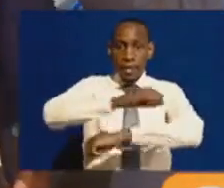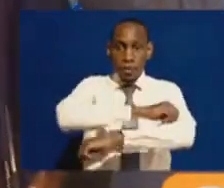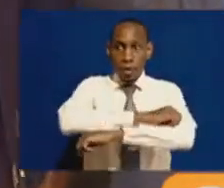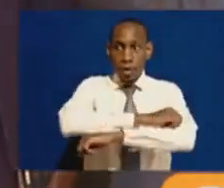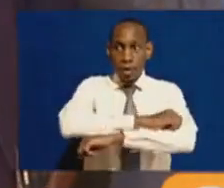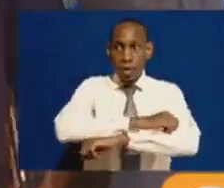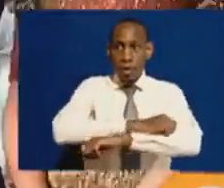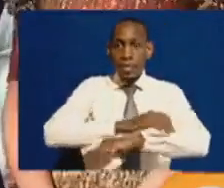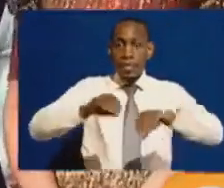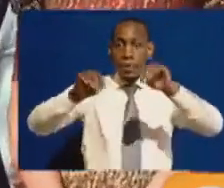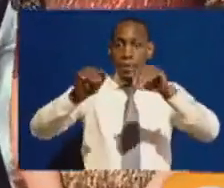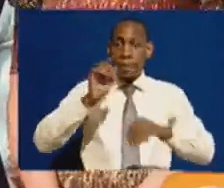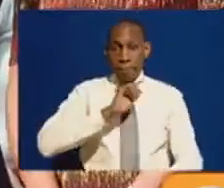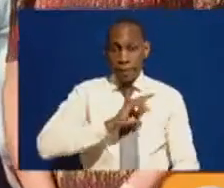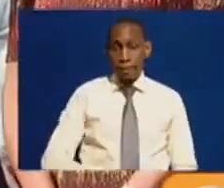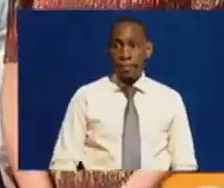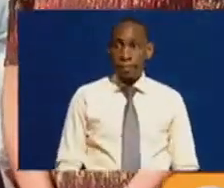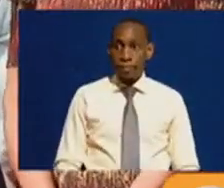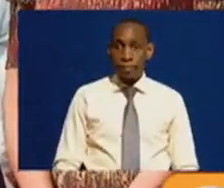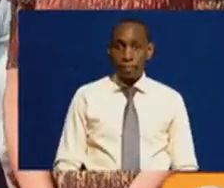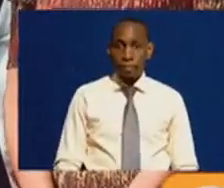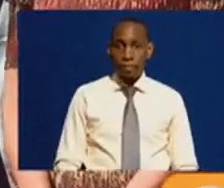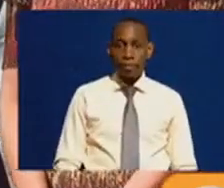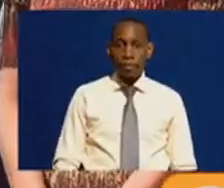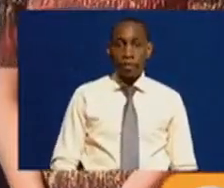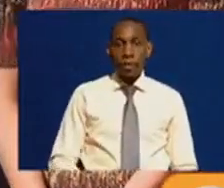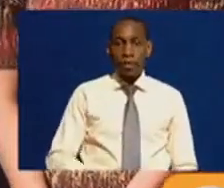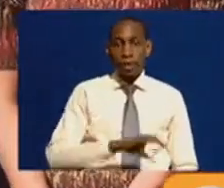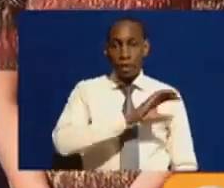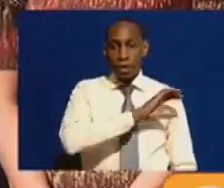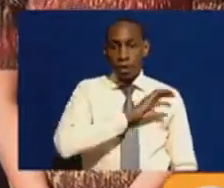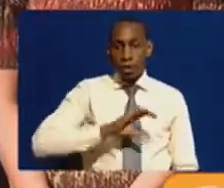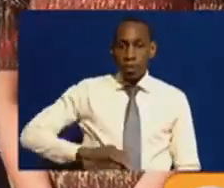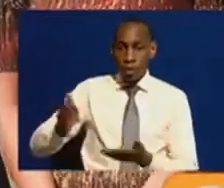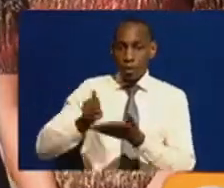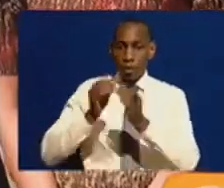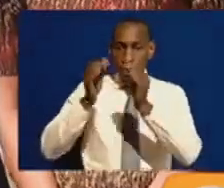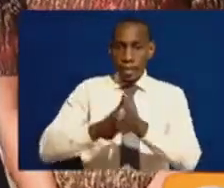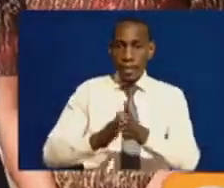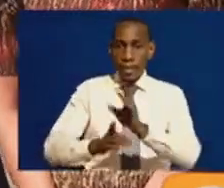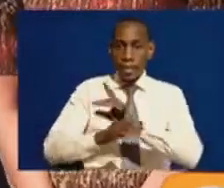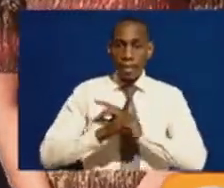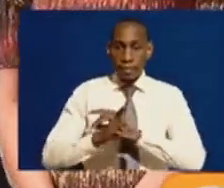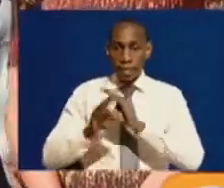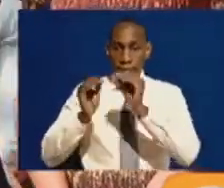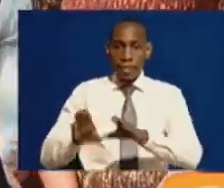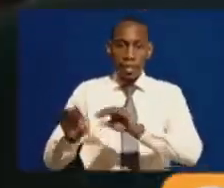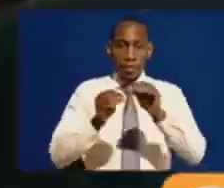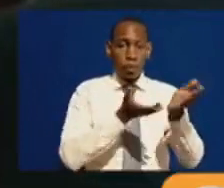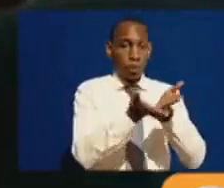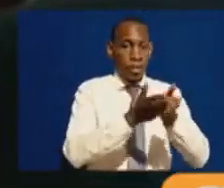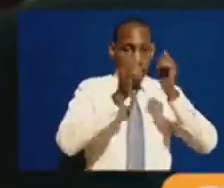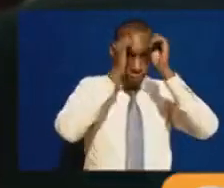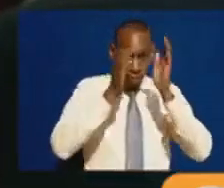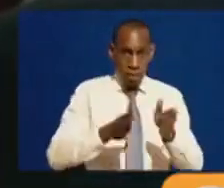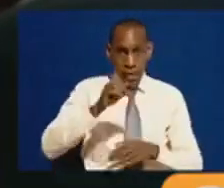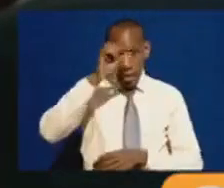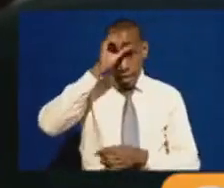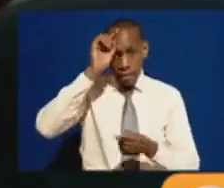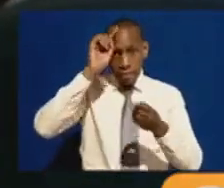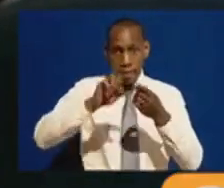qualify. Yes. Tume ya kuajiri walimu ikitetea kuhamishwa kwa walimu kuwahudumia wanafunzi hawa, serikali ikipania